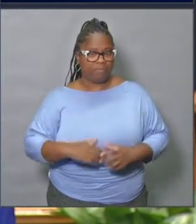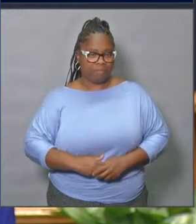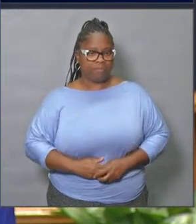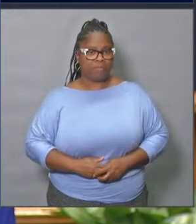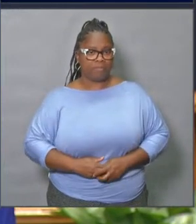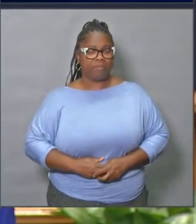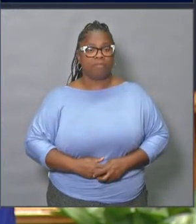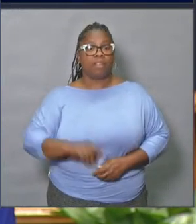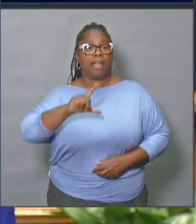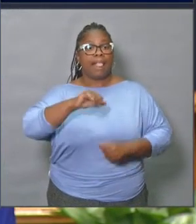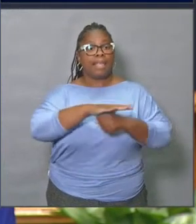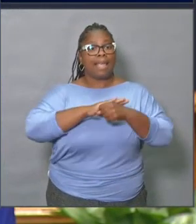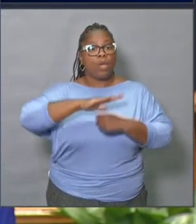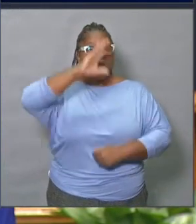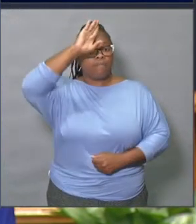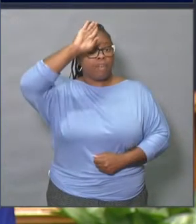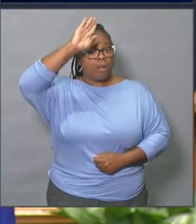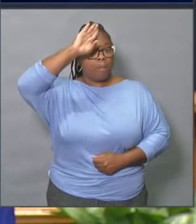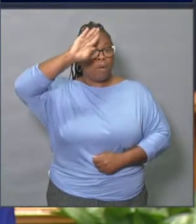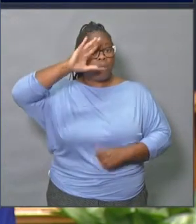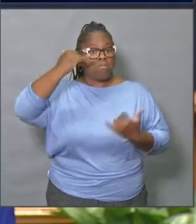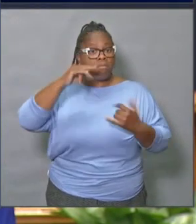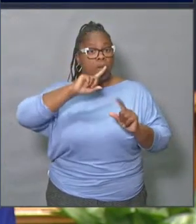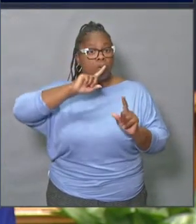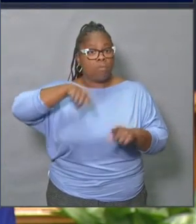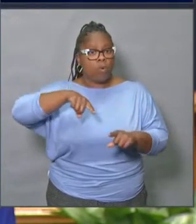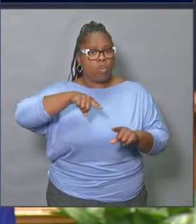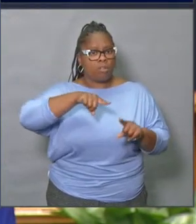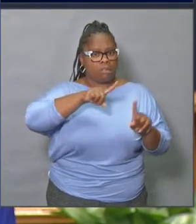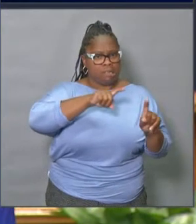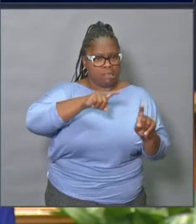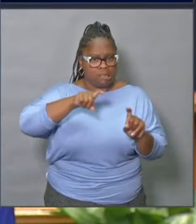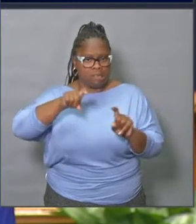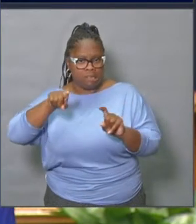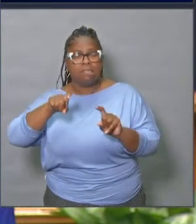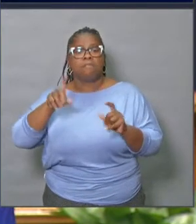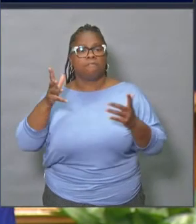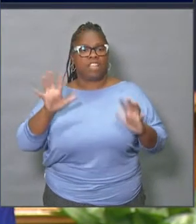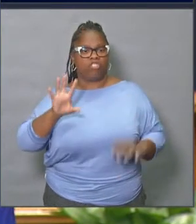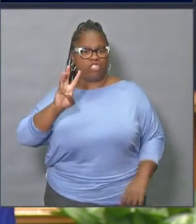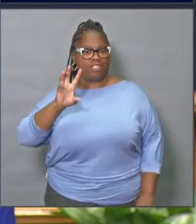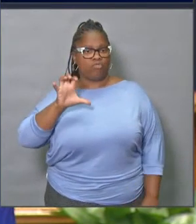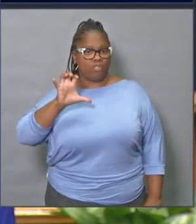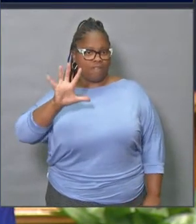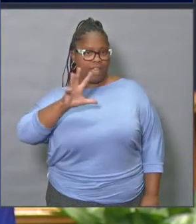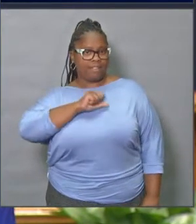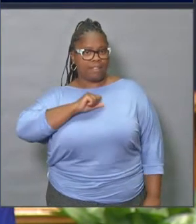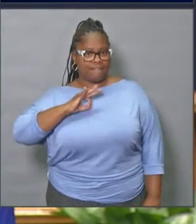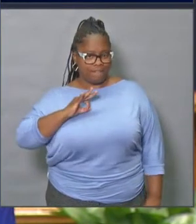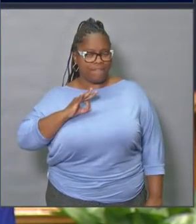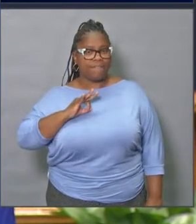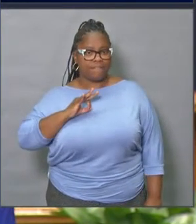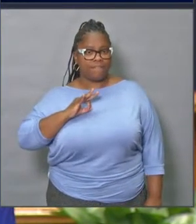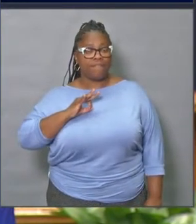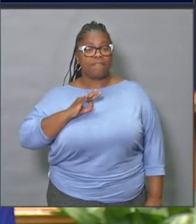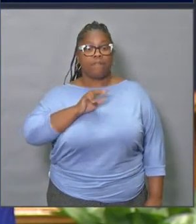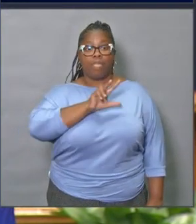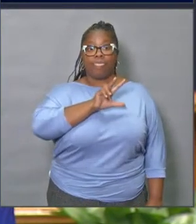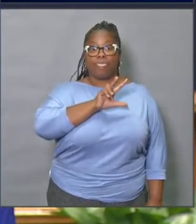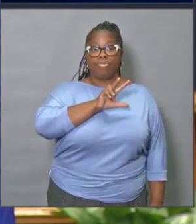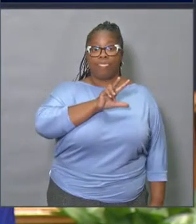LA County Fire Department is reporting that they've tested 605 staff for COVID-19.